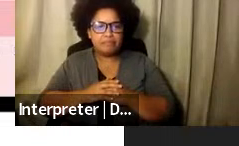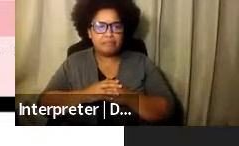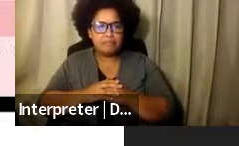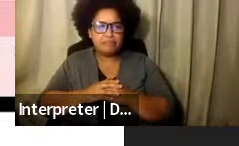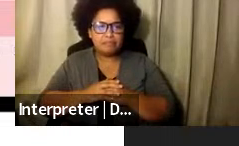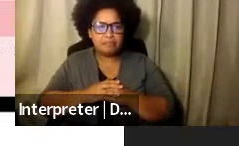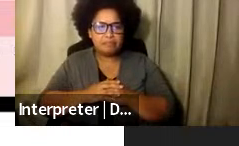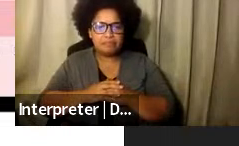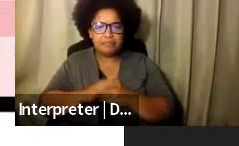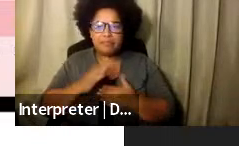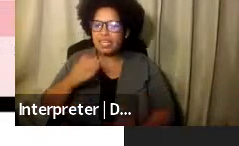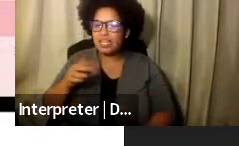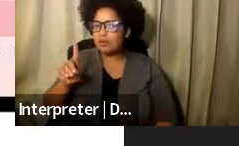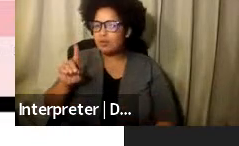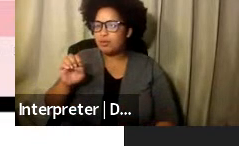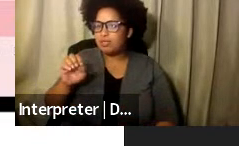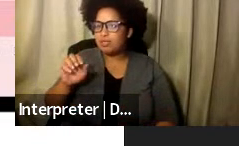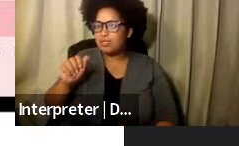Thank you, Darius.